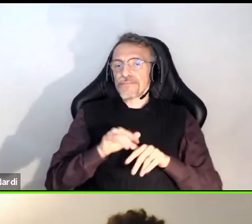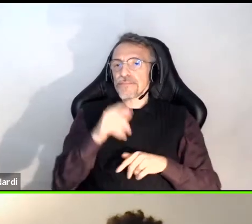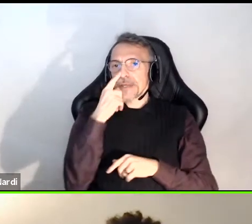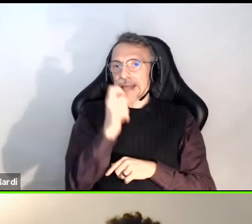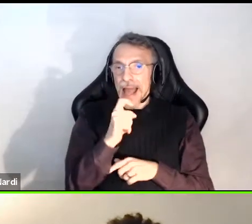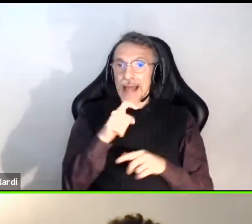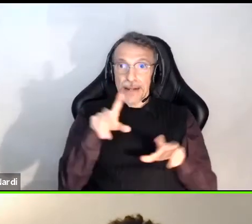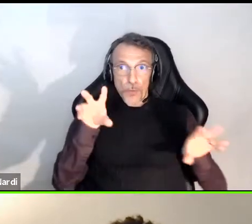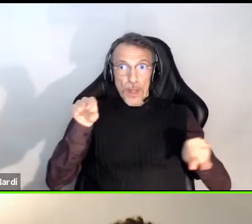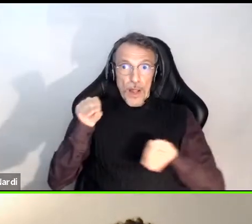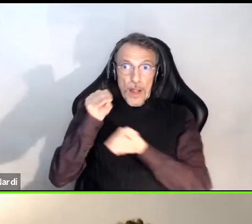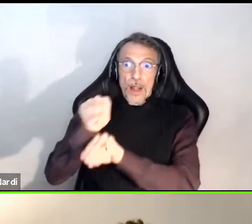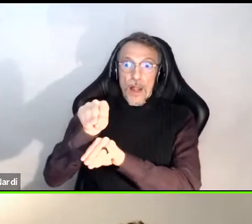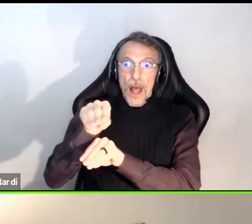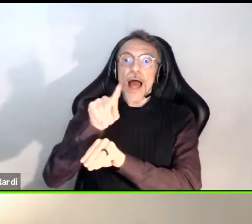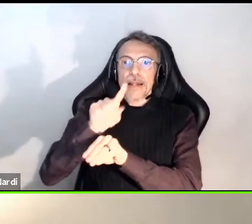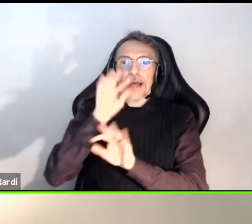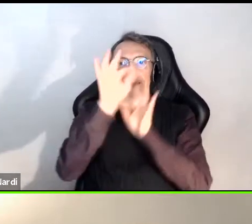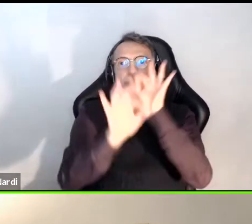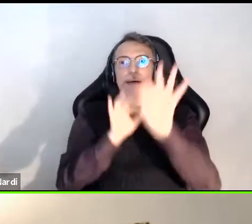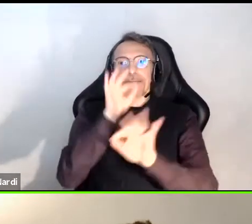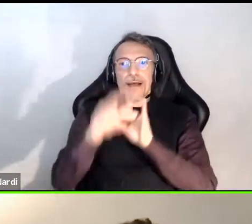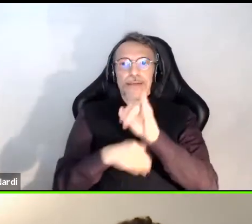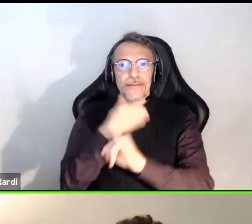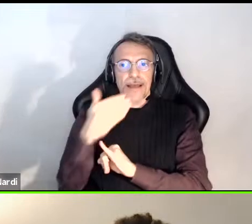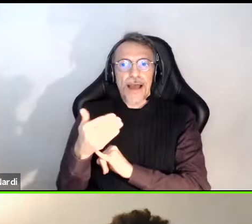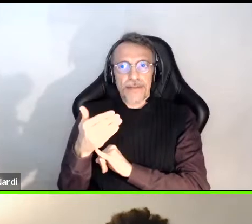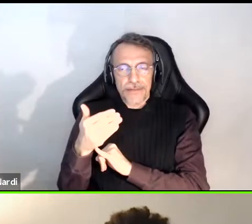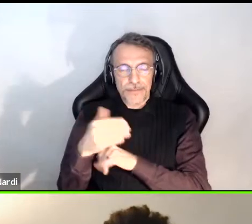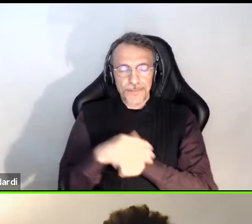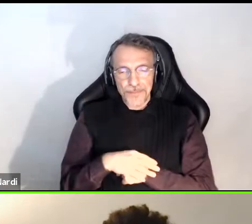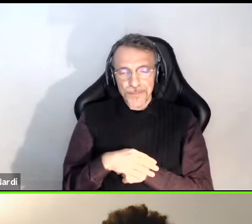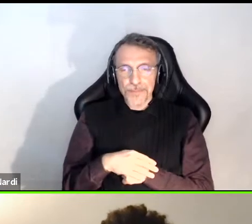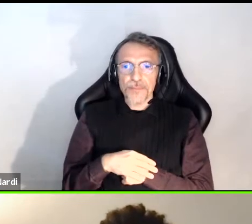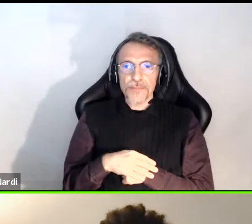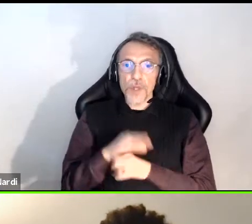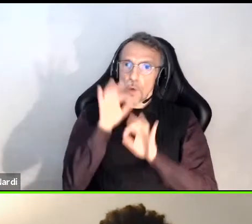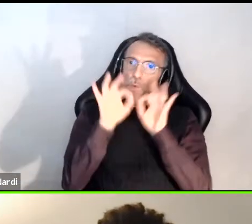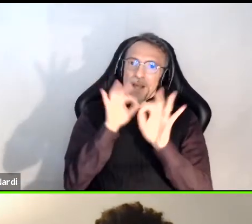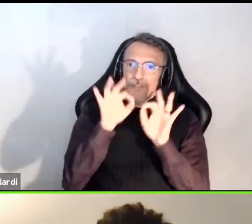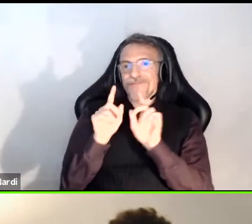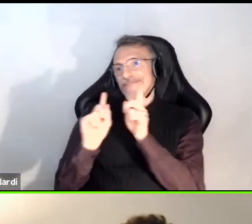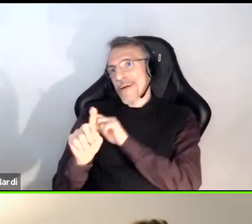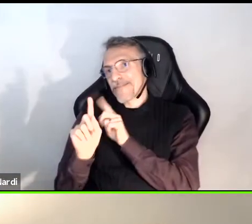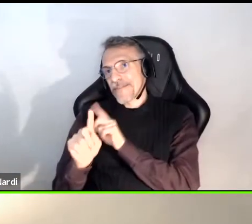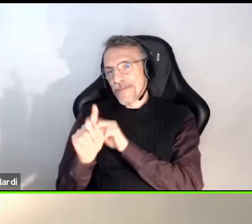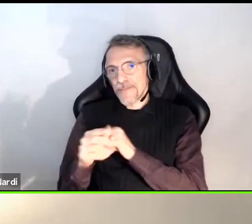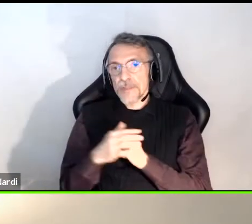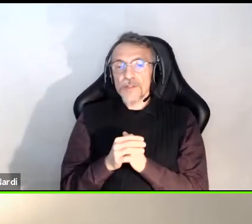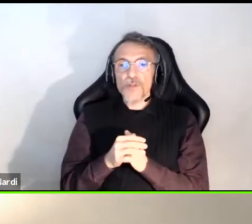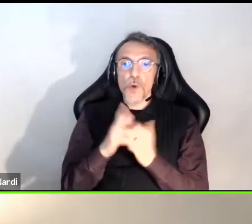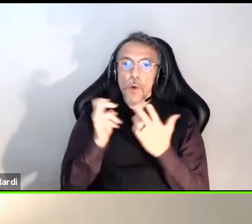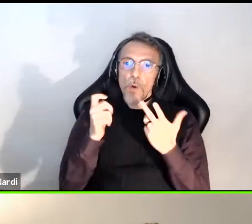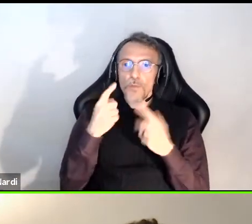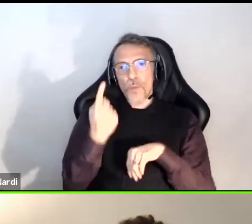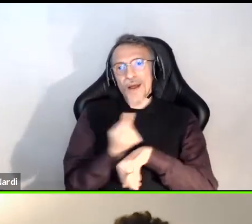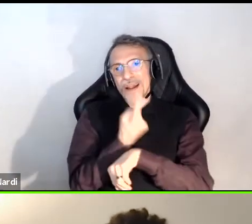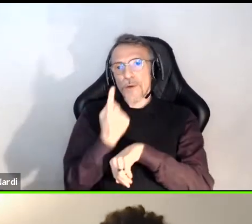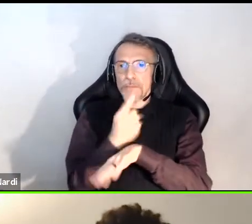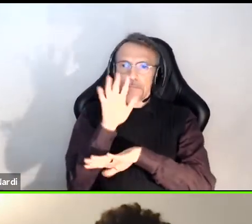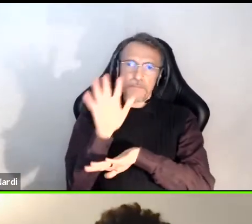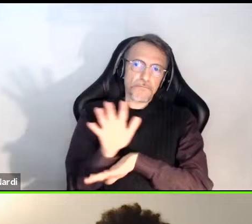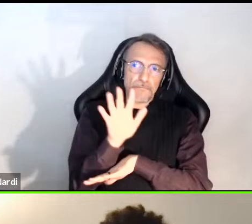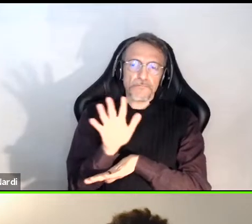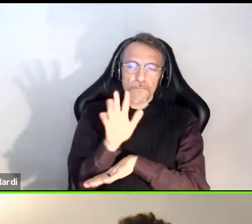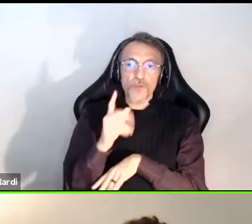session. The lecture will run for about an hour, so we go until 6 p.m. GMT. Now, without further